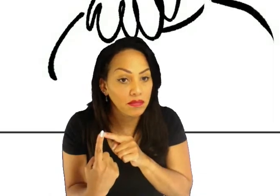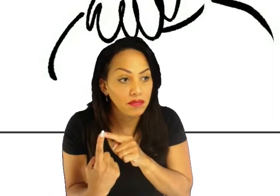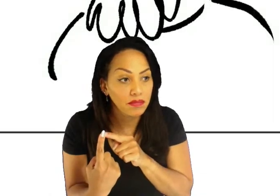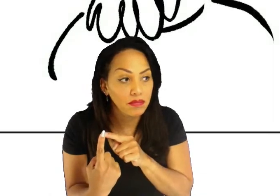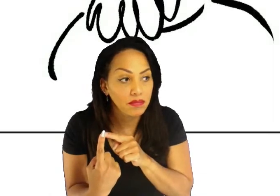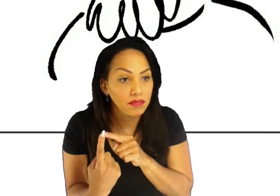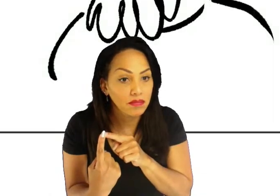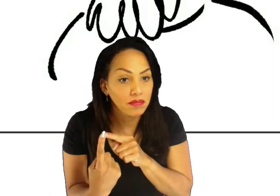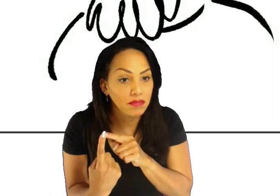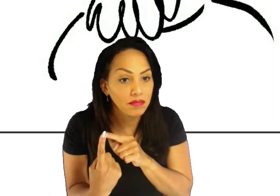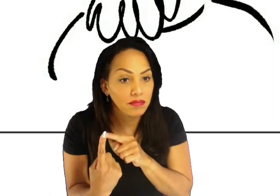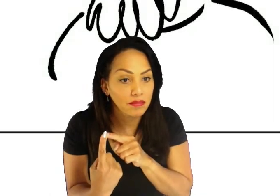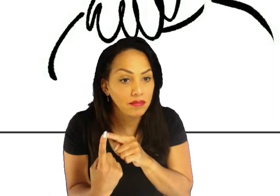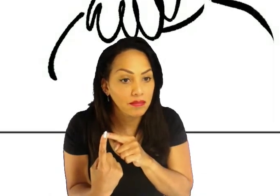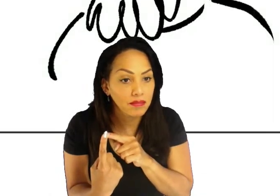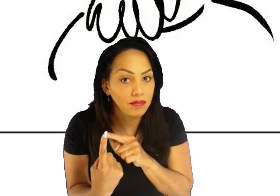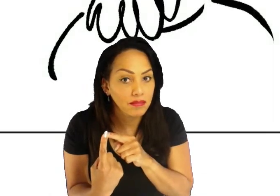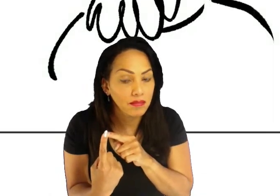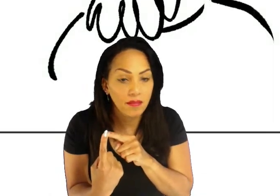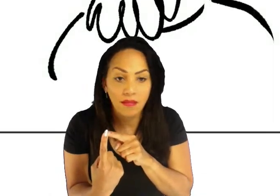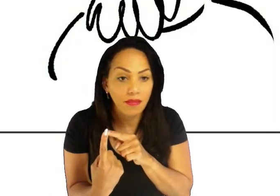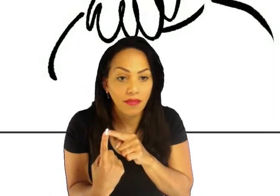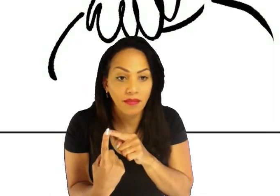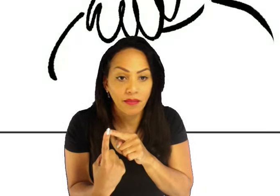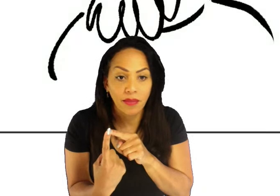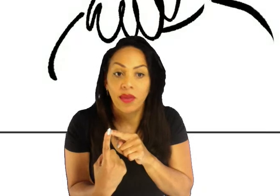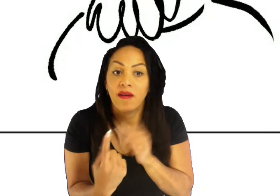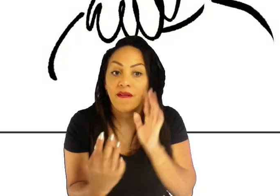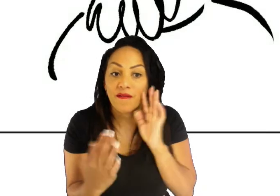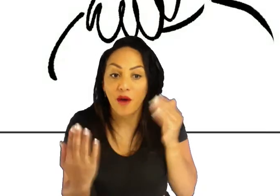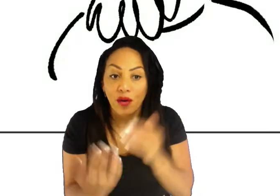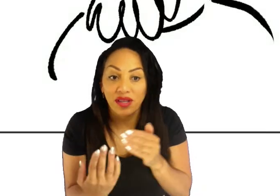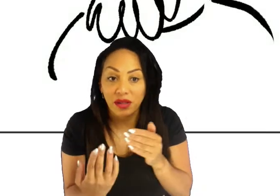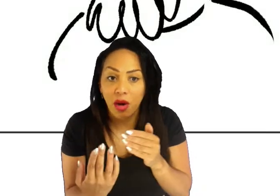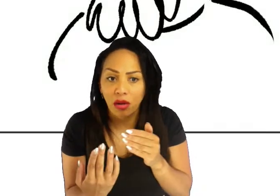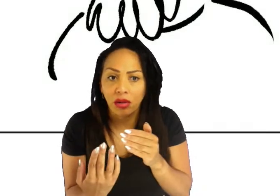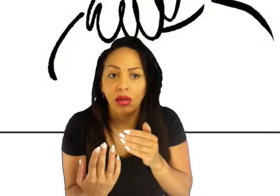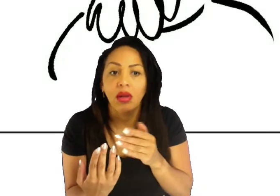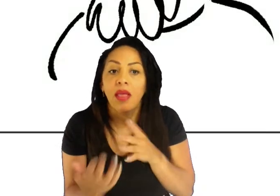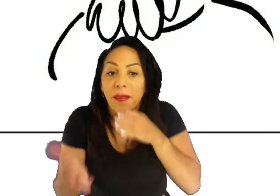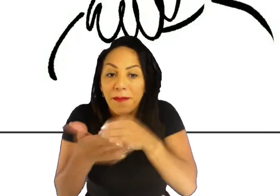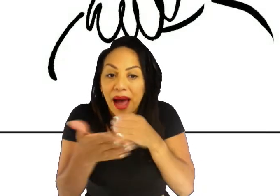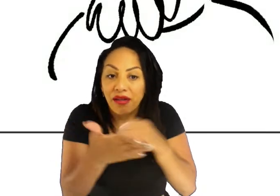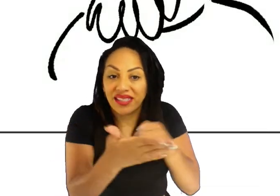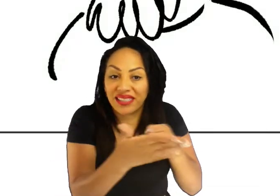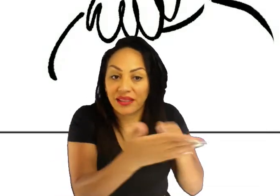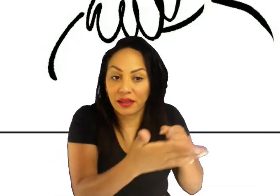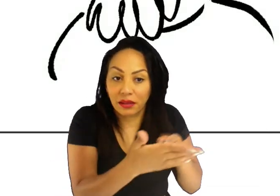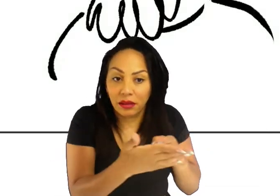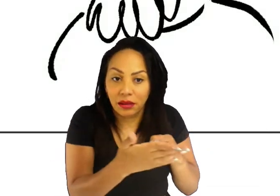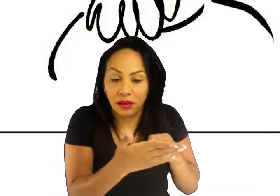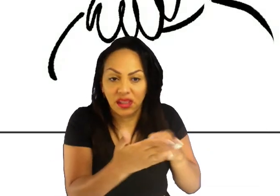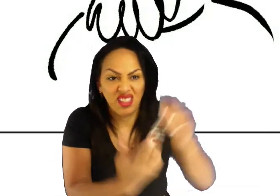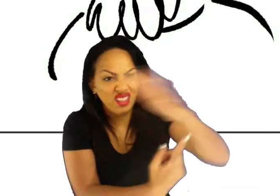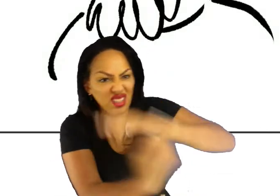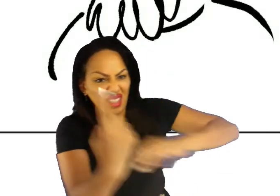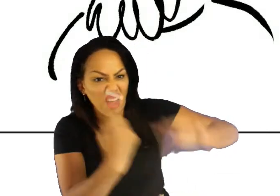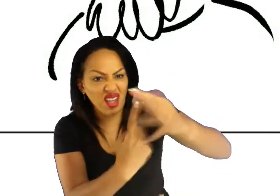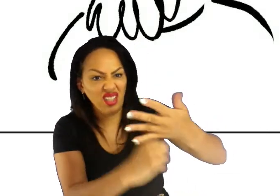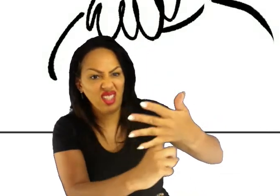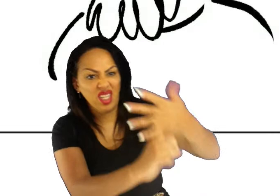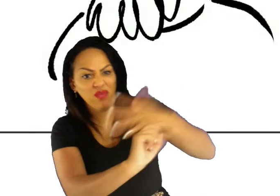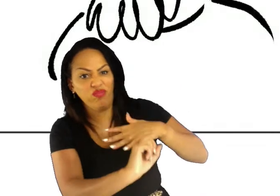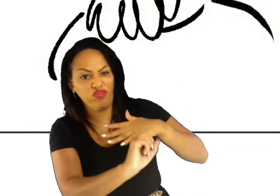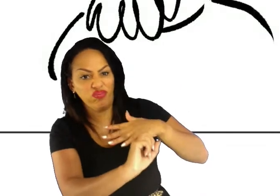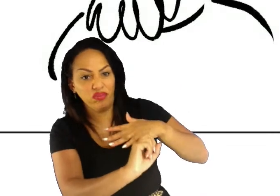factor of disability not as the conditions that people have, but the barriers that society places upon them. And COVID meant that all